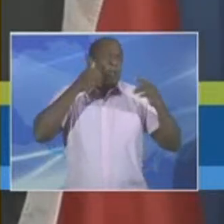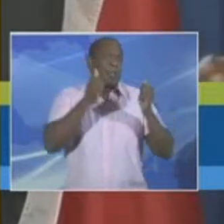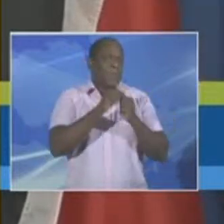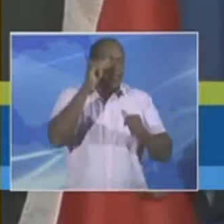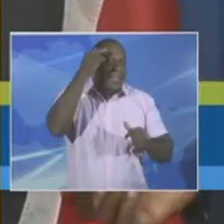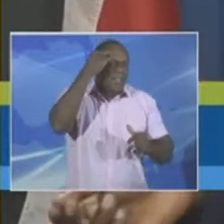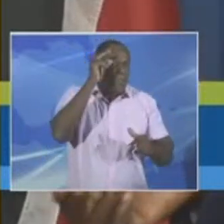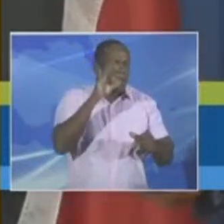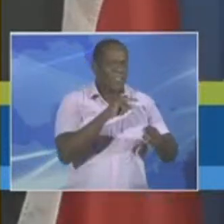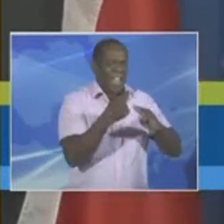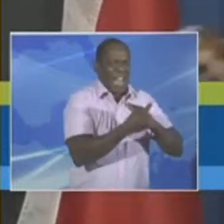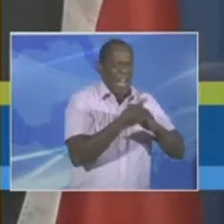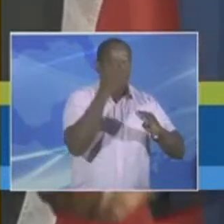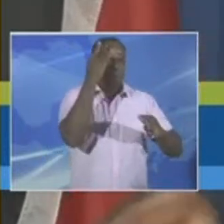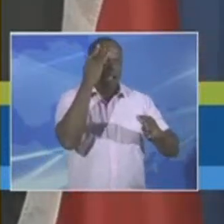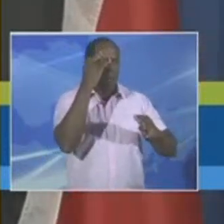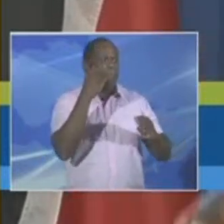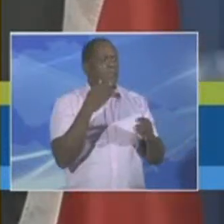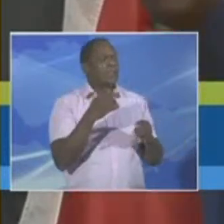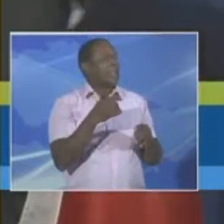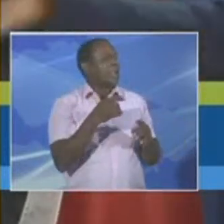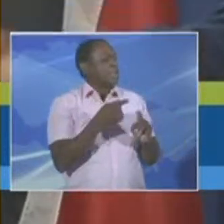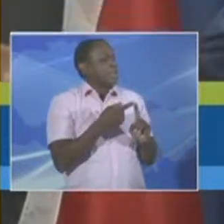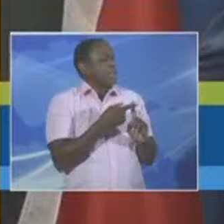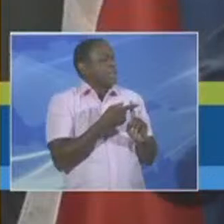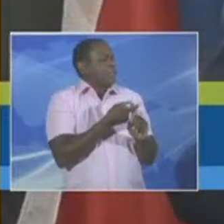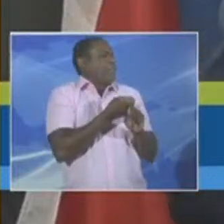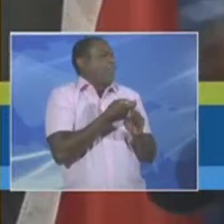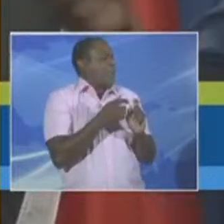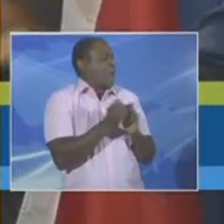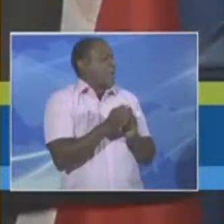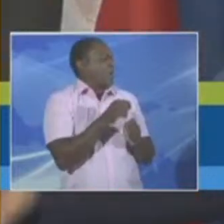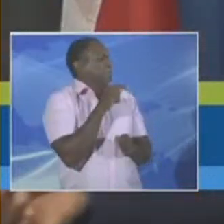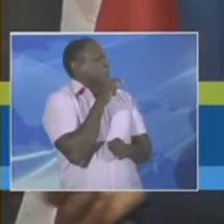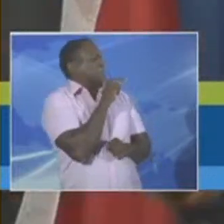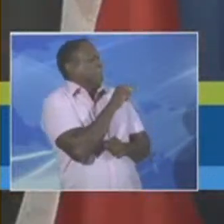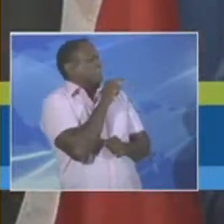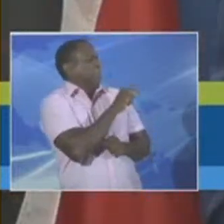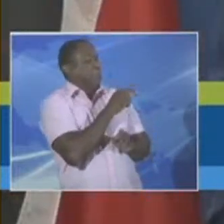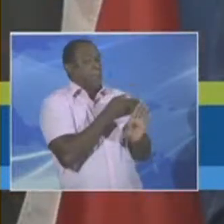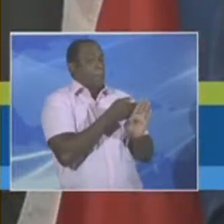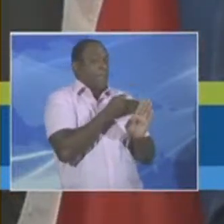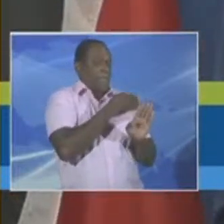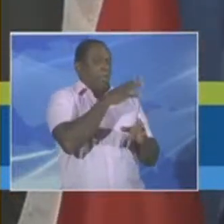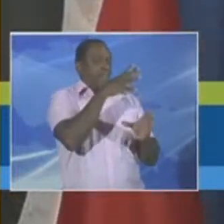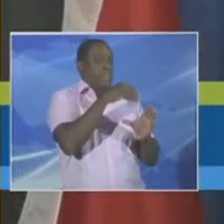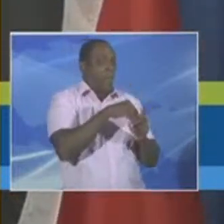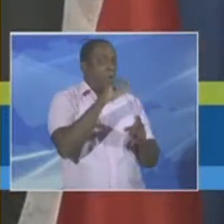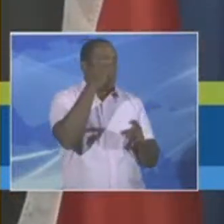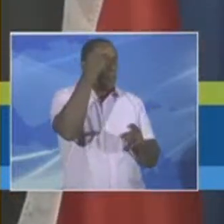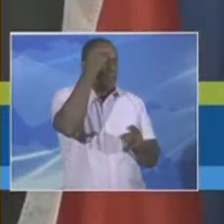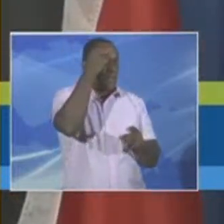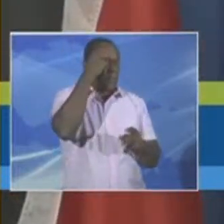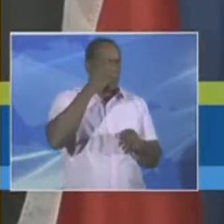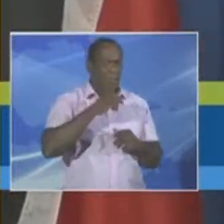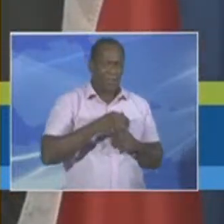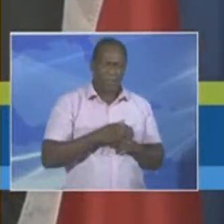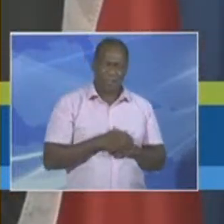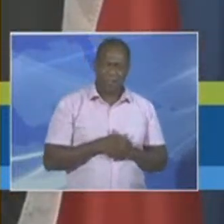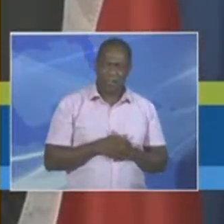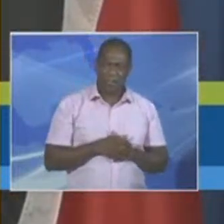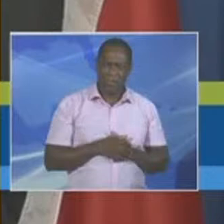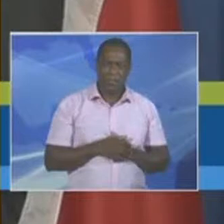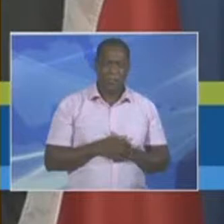because I hold some friendliness with the outgoing government and the President of Guyana. I act respectfully